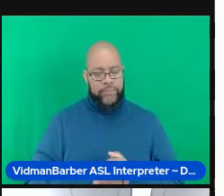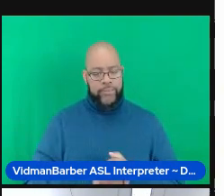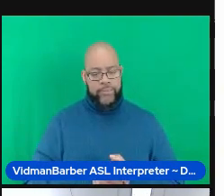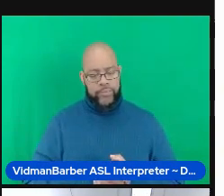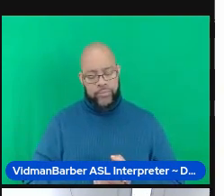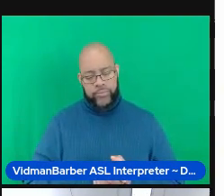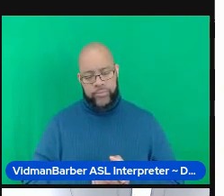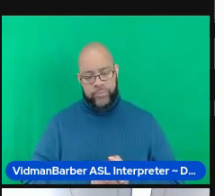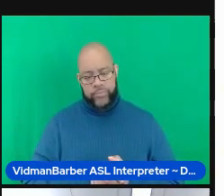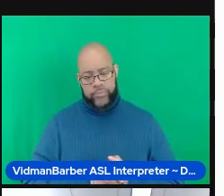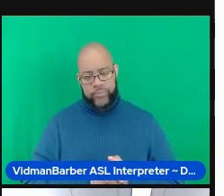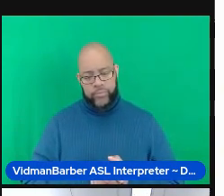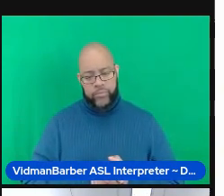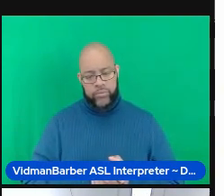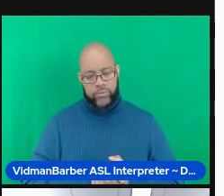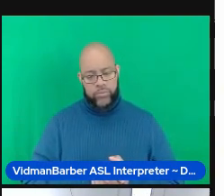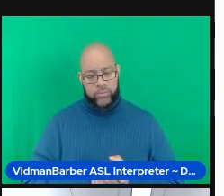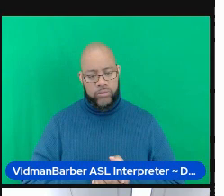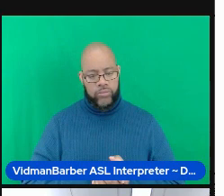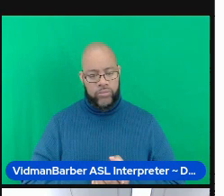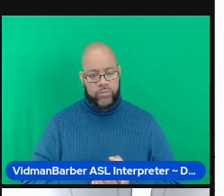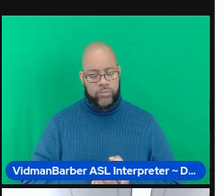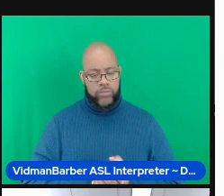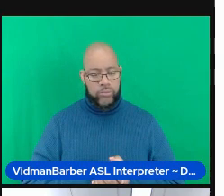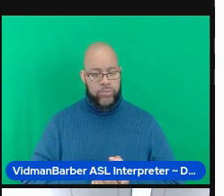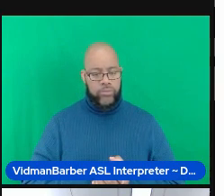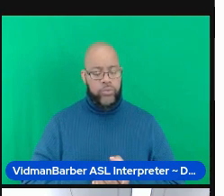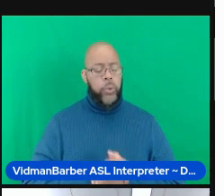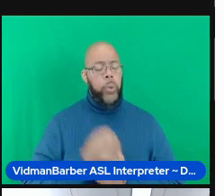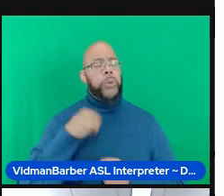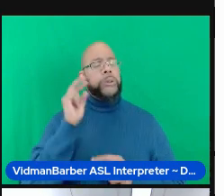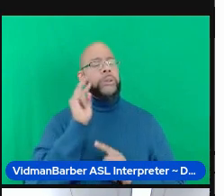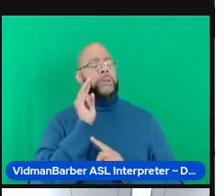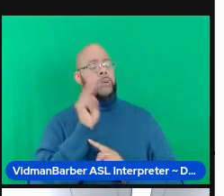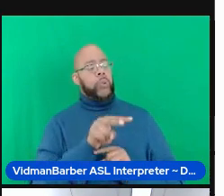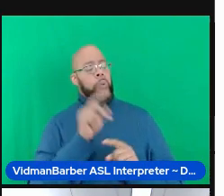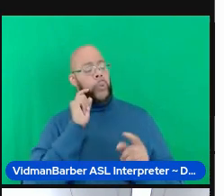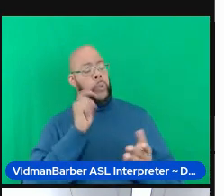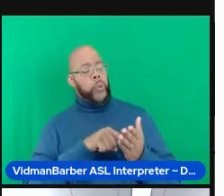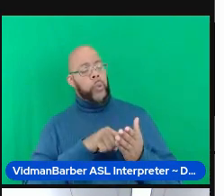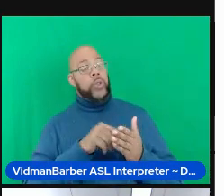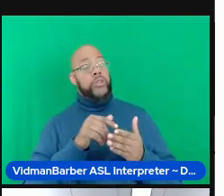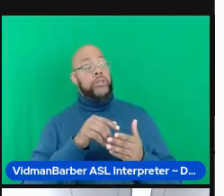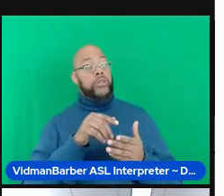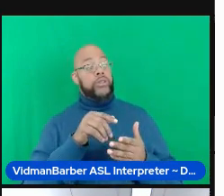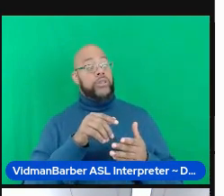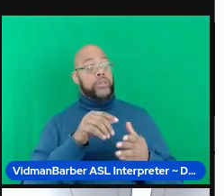And we observed that the subjects in the younger age groups